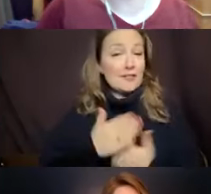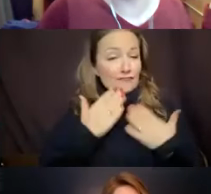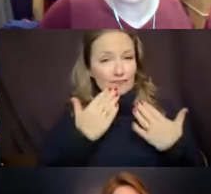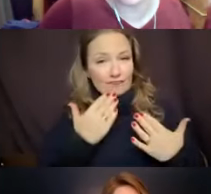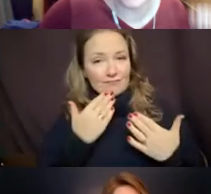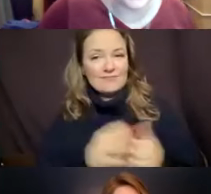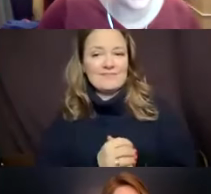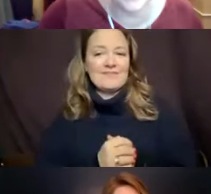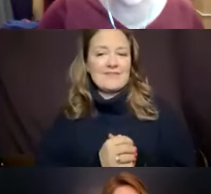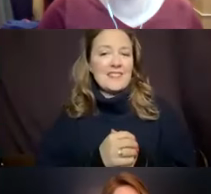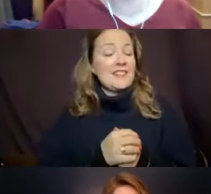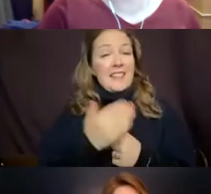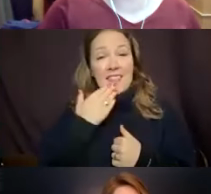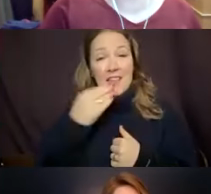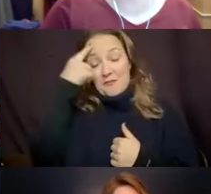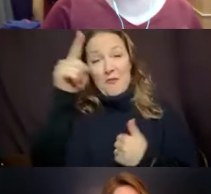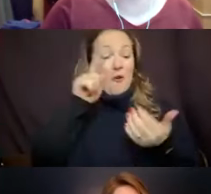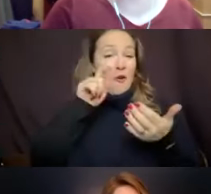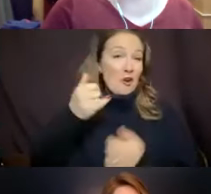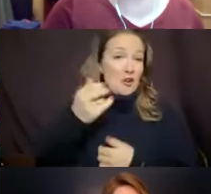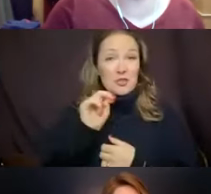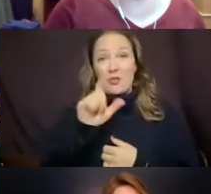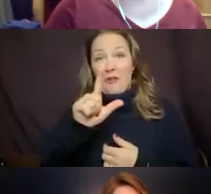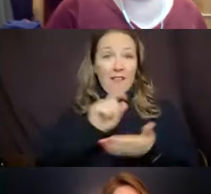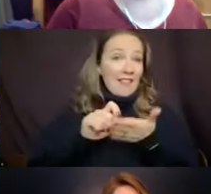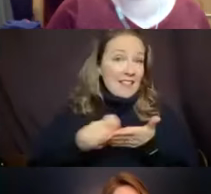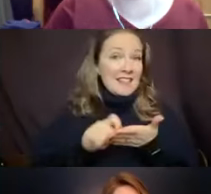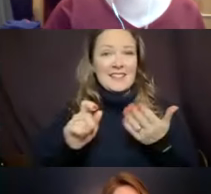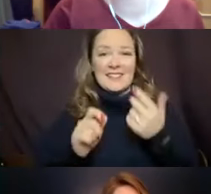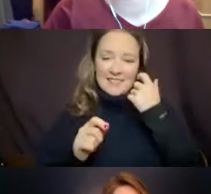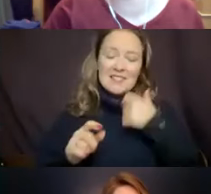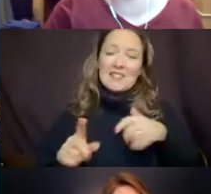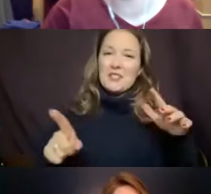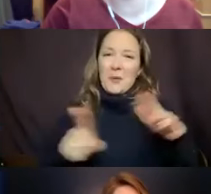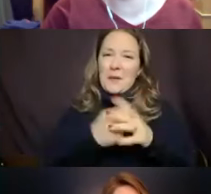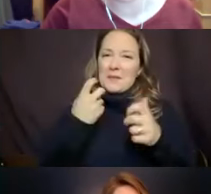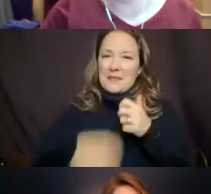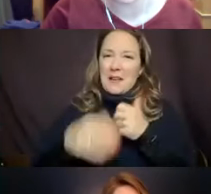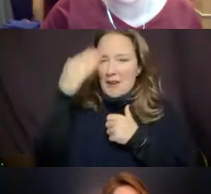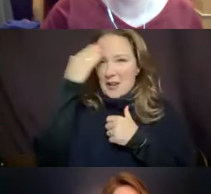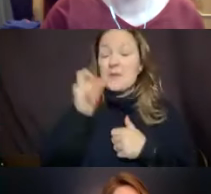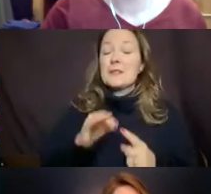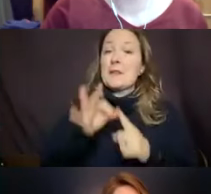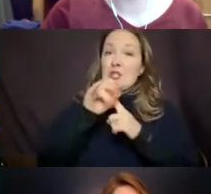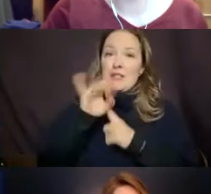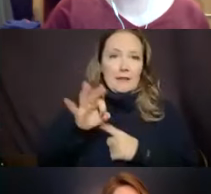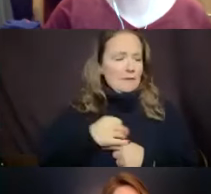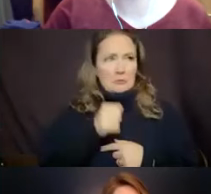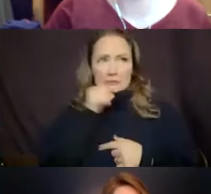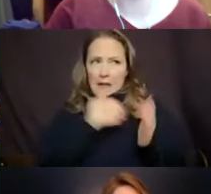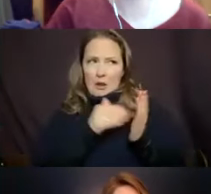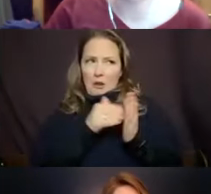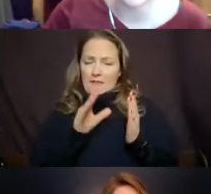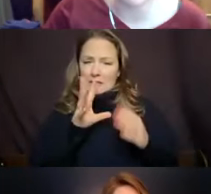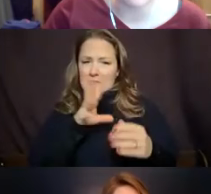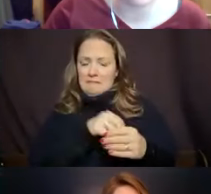for journaling. Showing up to journaling is hard, especially if you don't do it often.